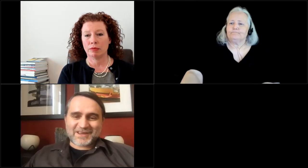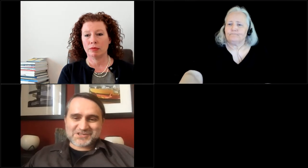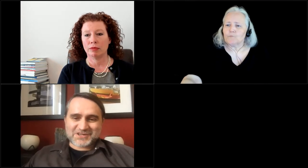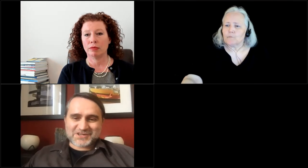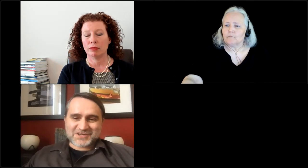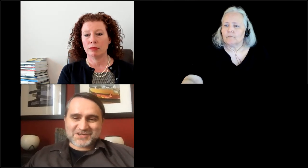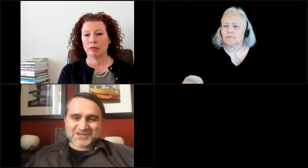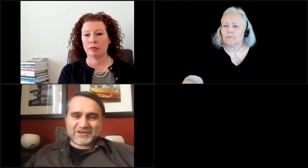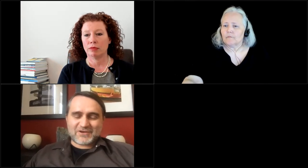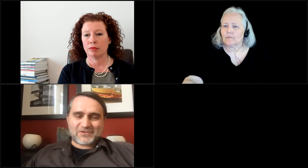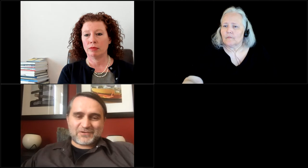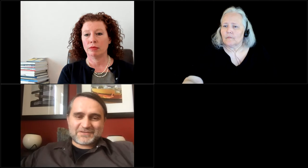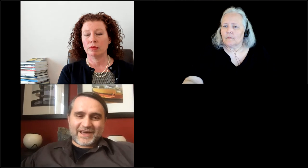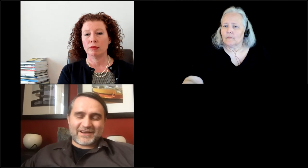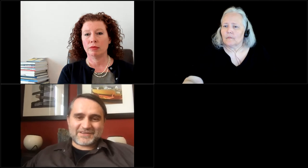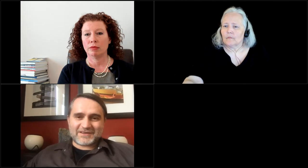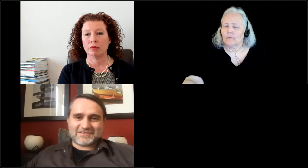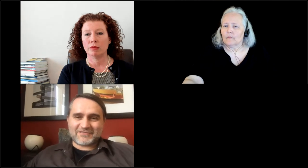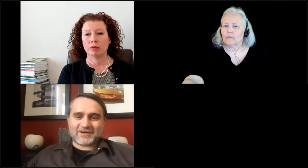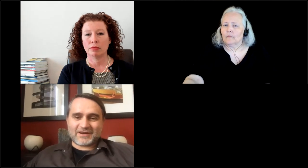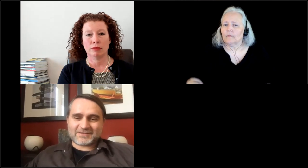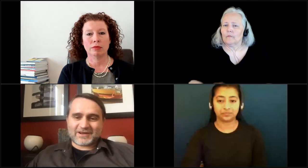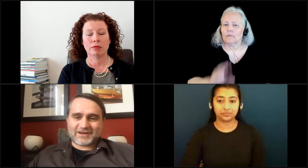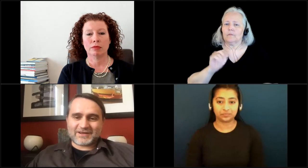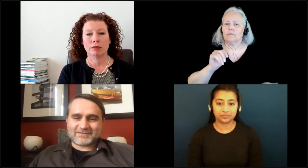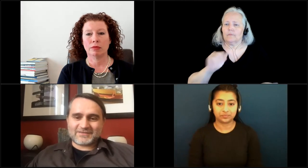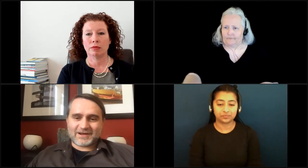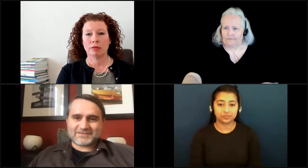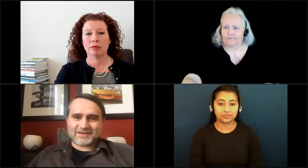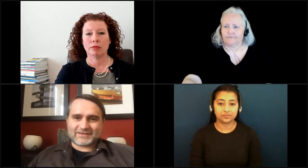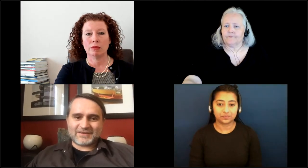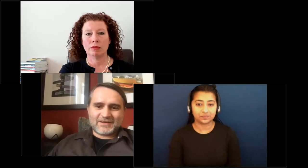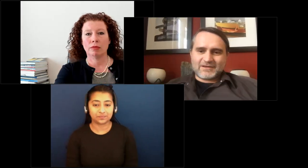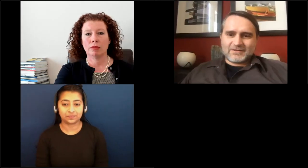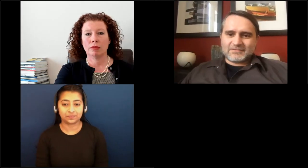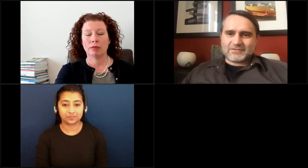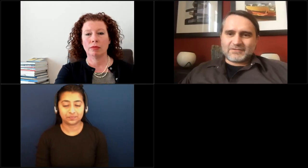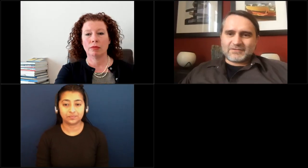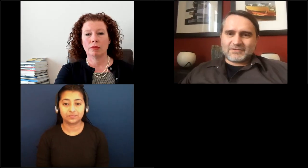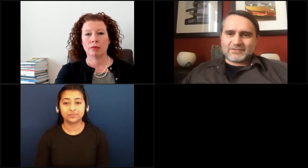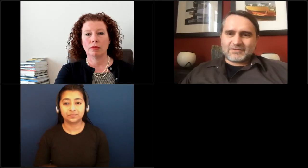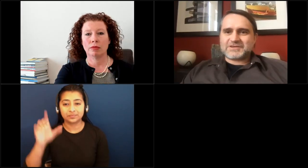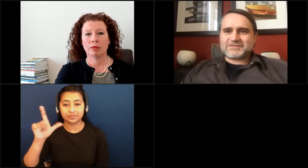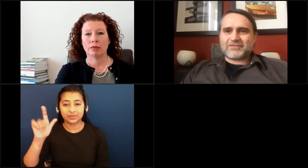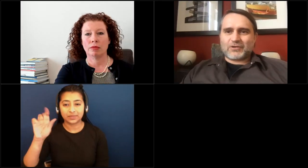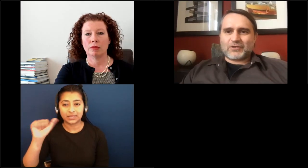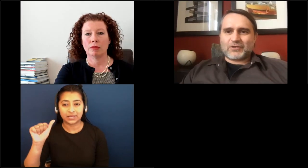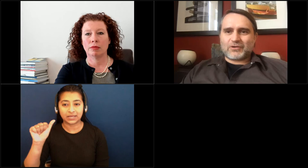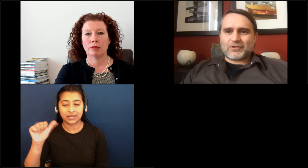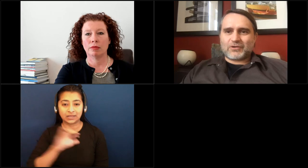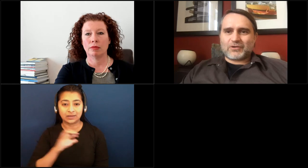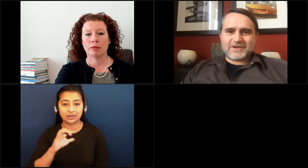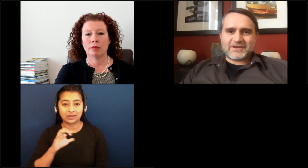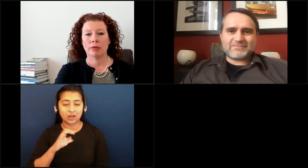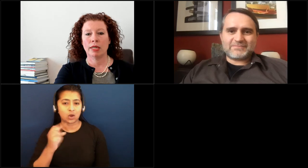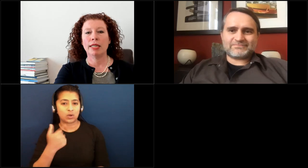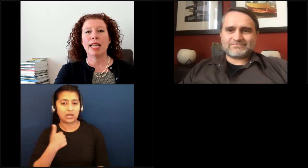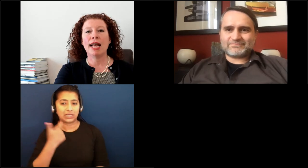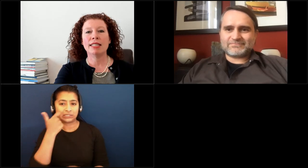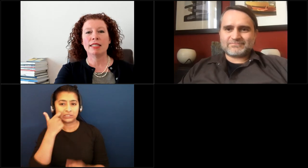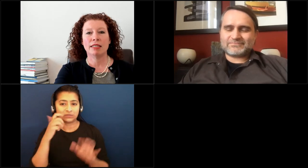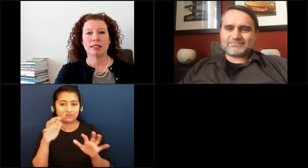this, the section came to be because the LSA Executive Committee tasked us at, okay, I just froze. Can you all still hear